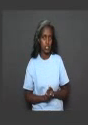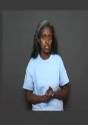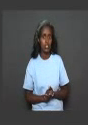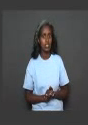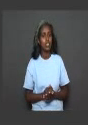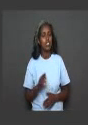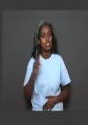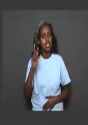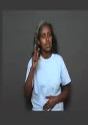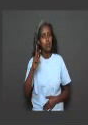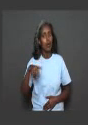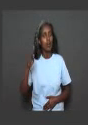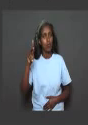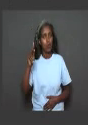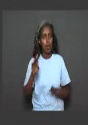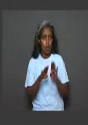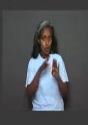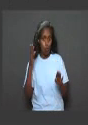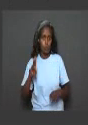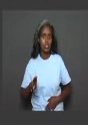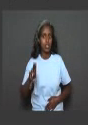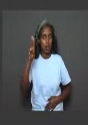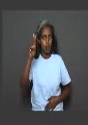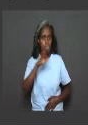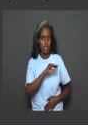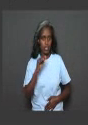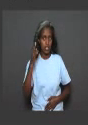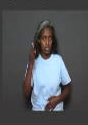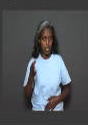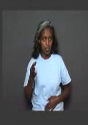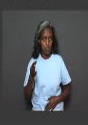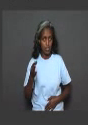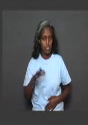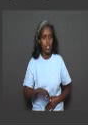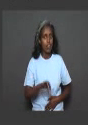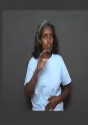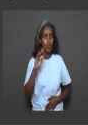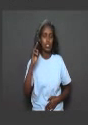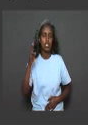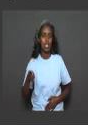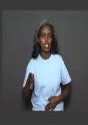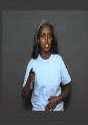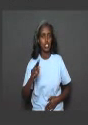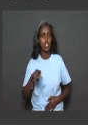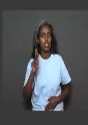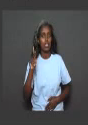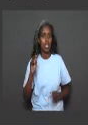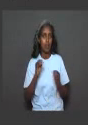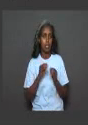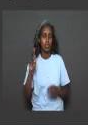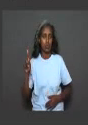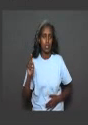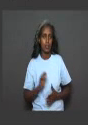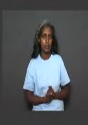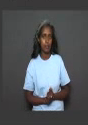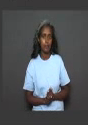parabola opens upward, and f is found at h, k plus 1.